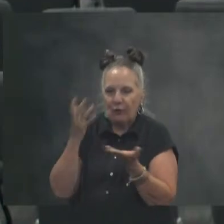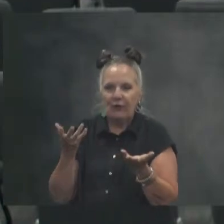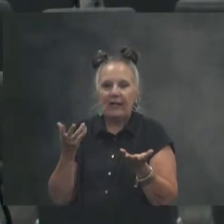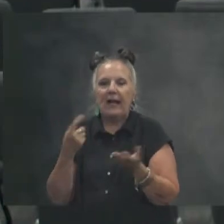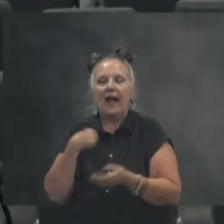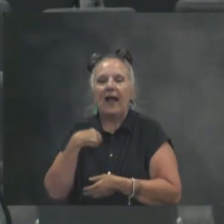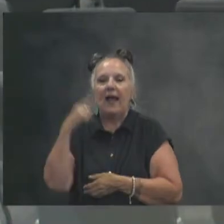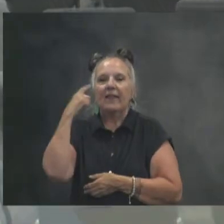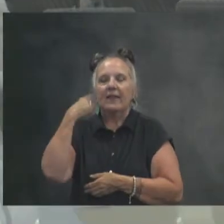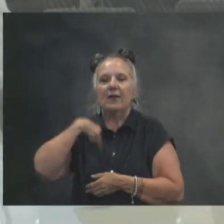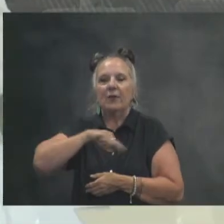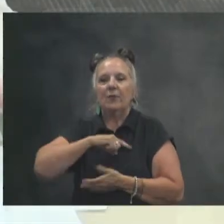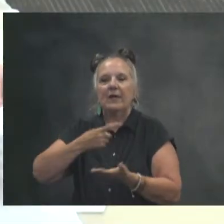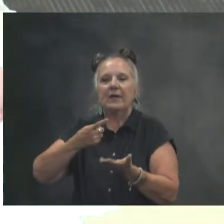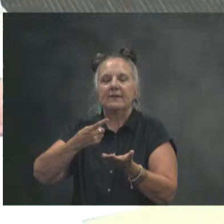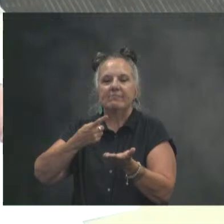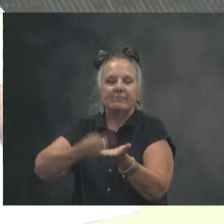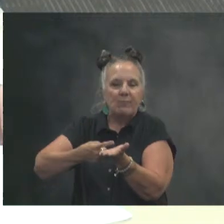spoke earlier